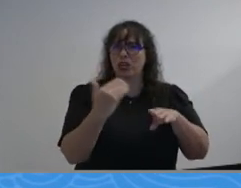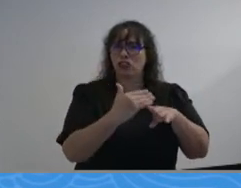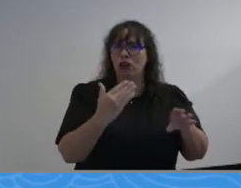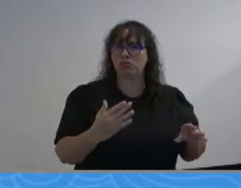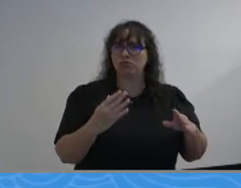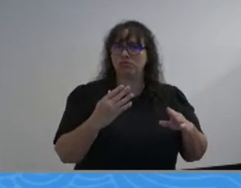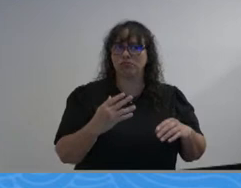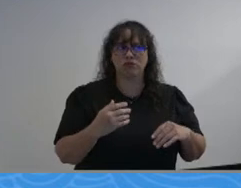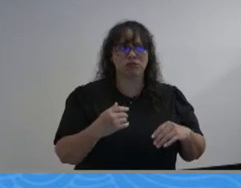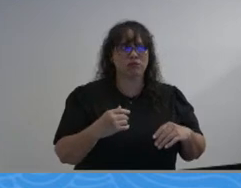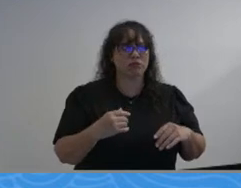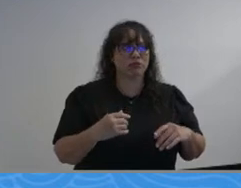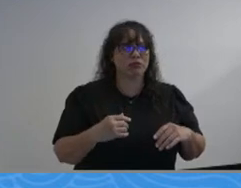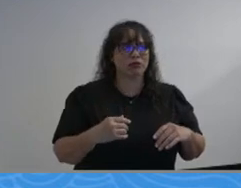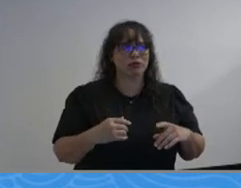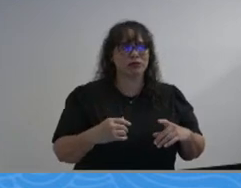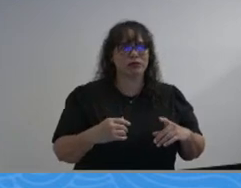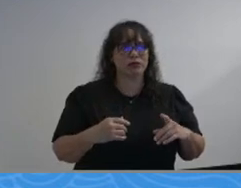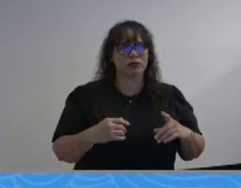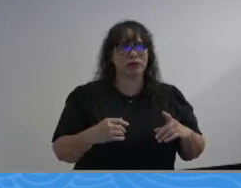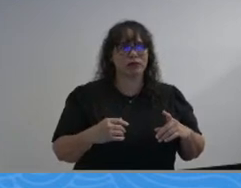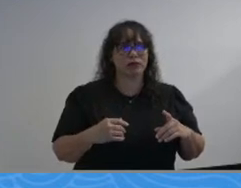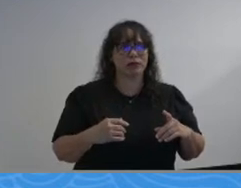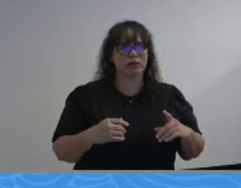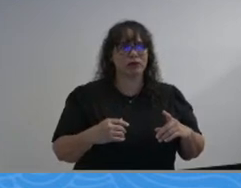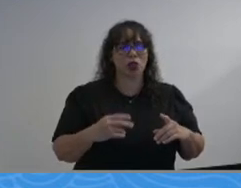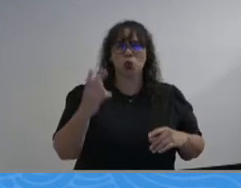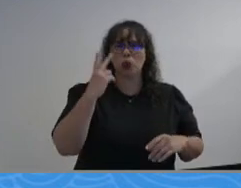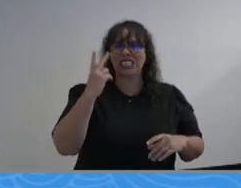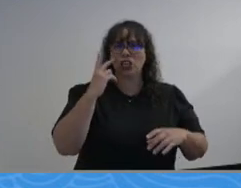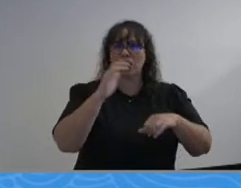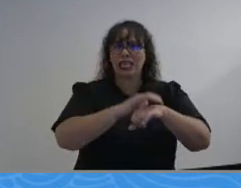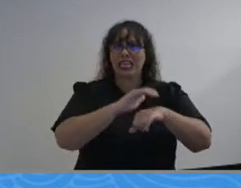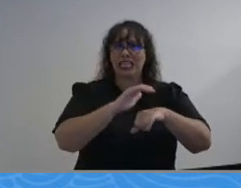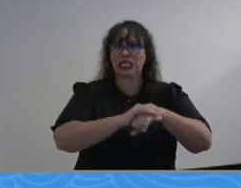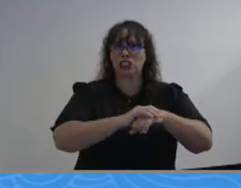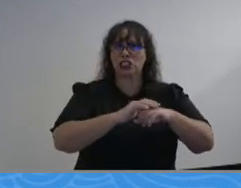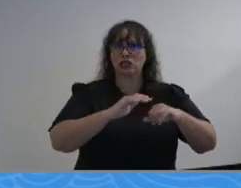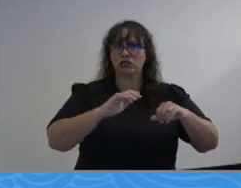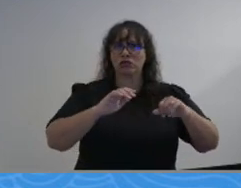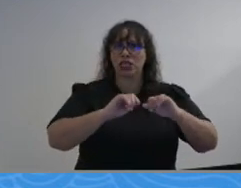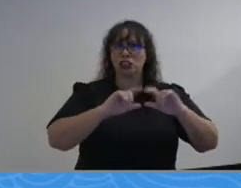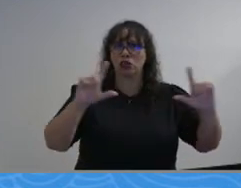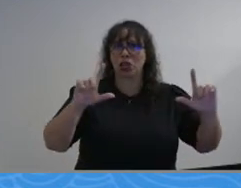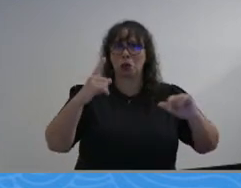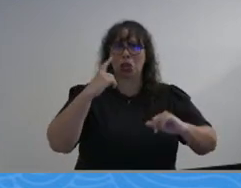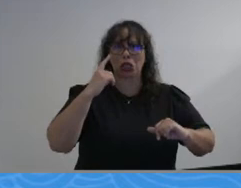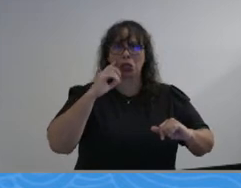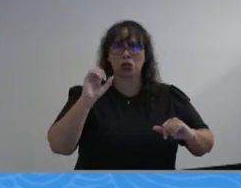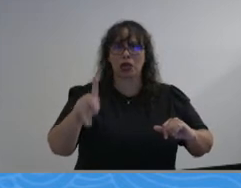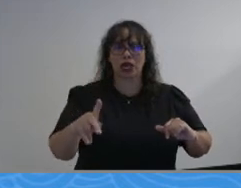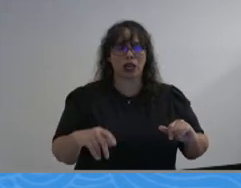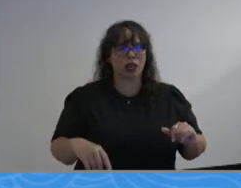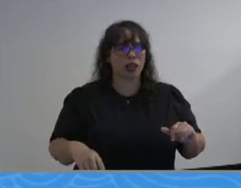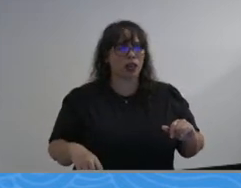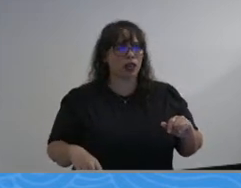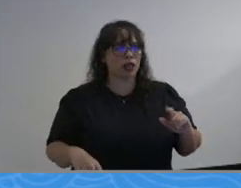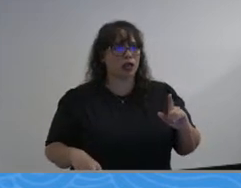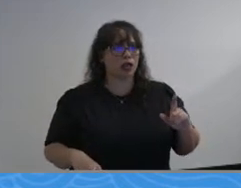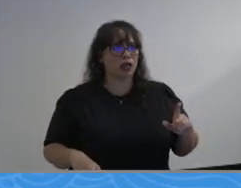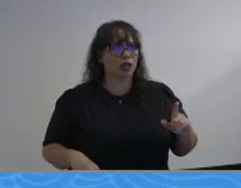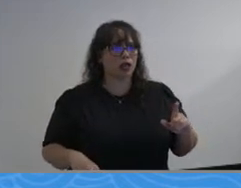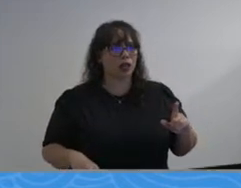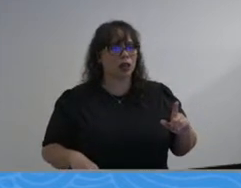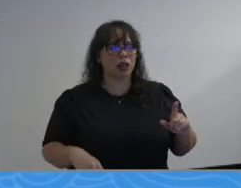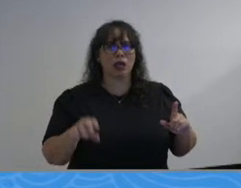seeing... Okay. We were seeing her English on the screen, so we thought that was okay. Okay. And Maria Loesa said,